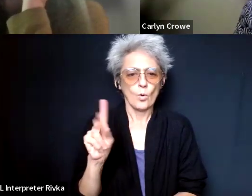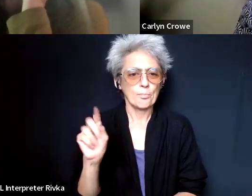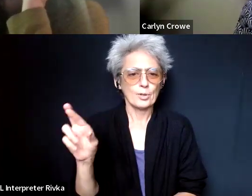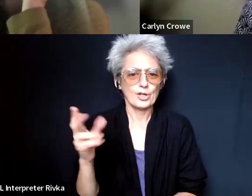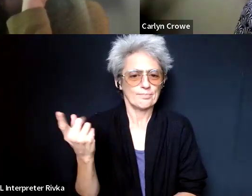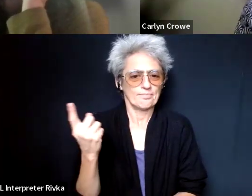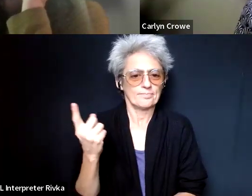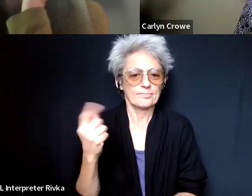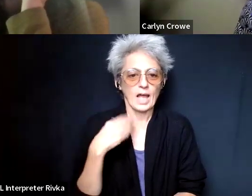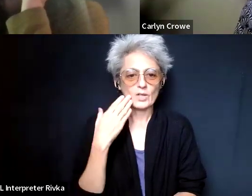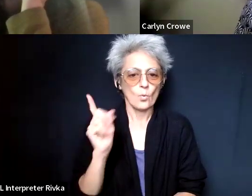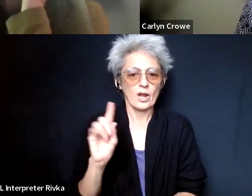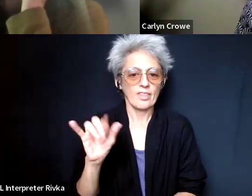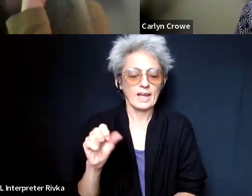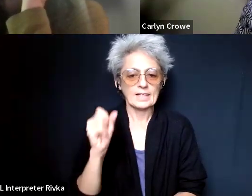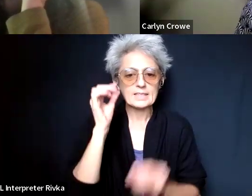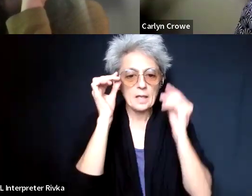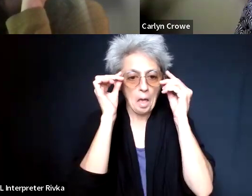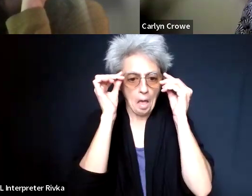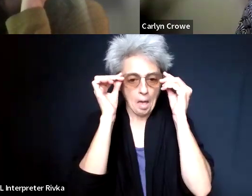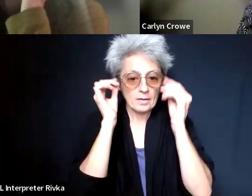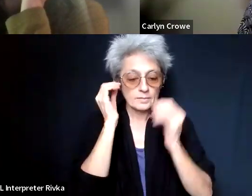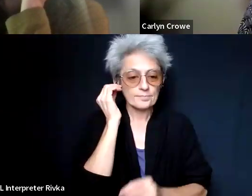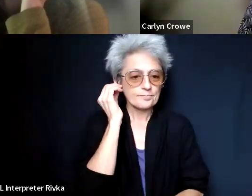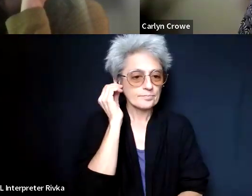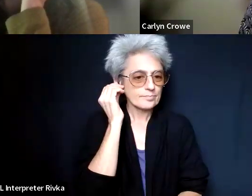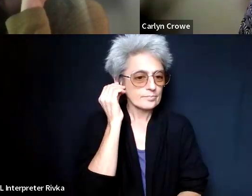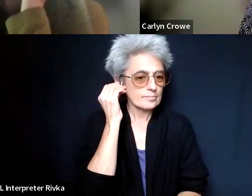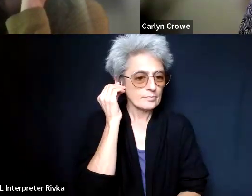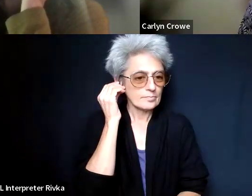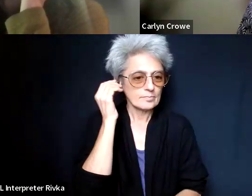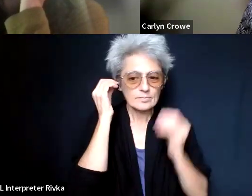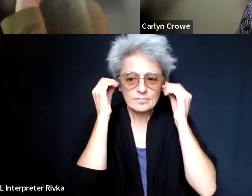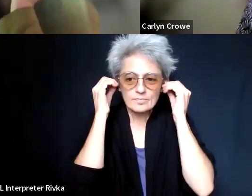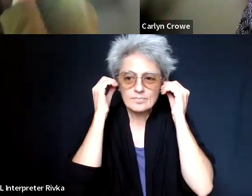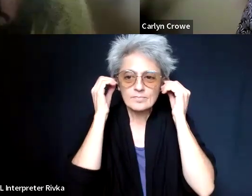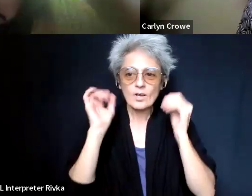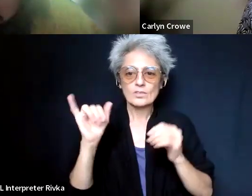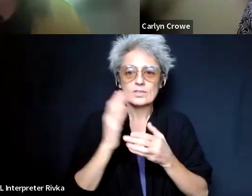glad you brought that up though, too, because there are also some of our